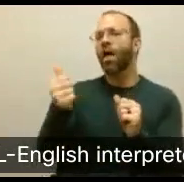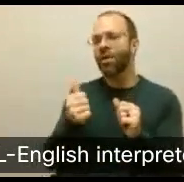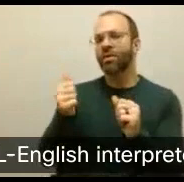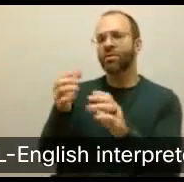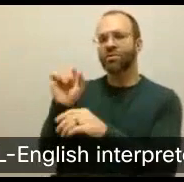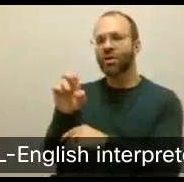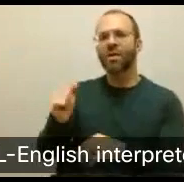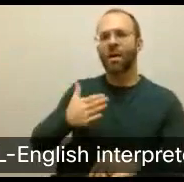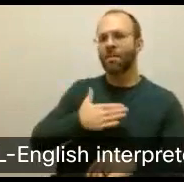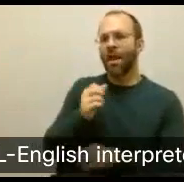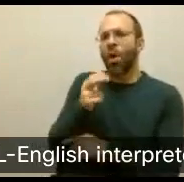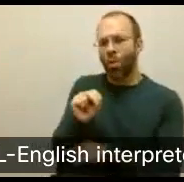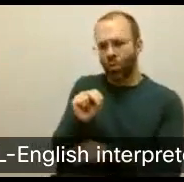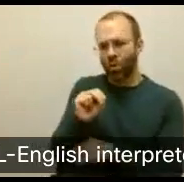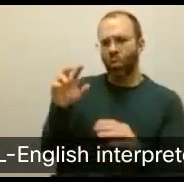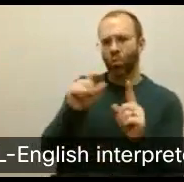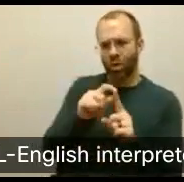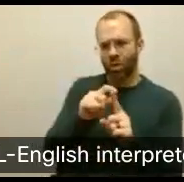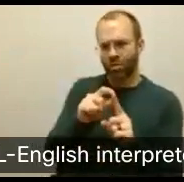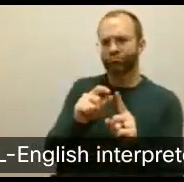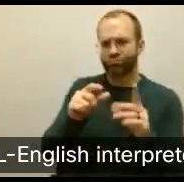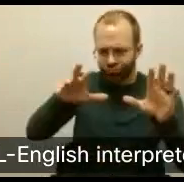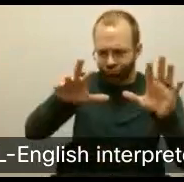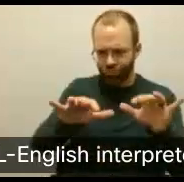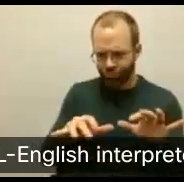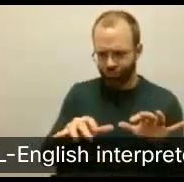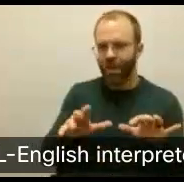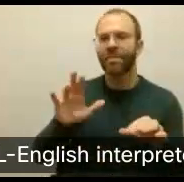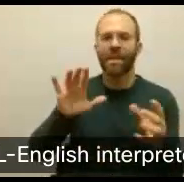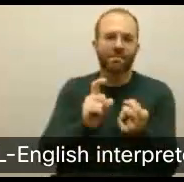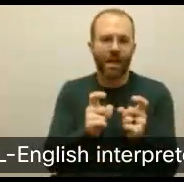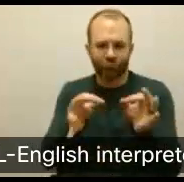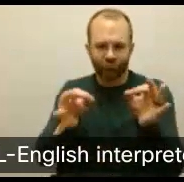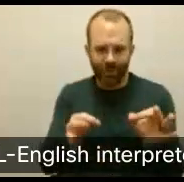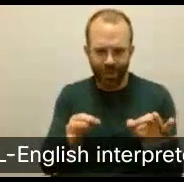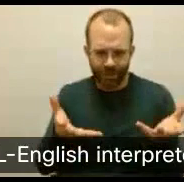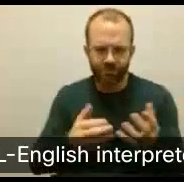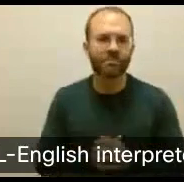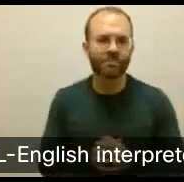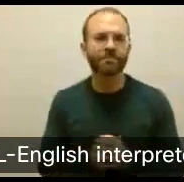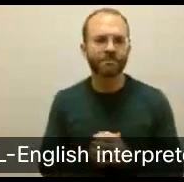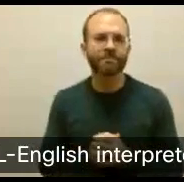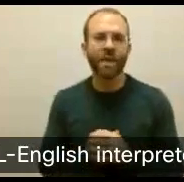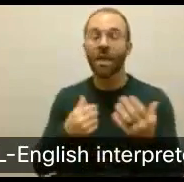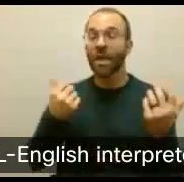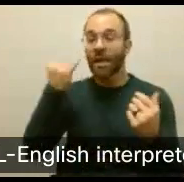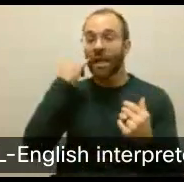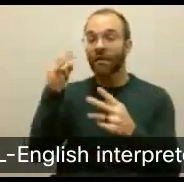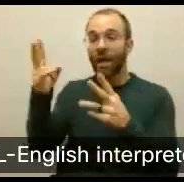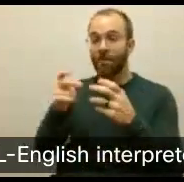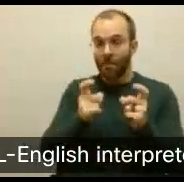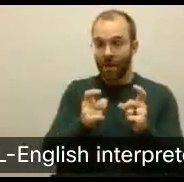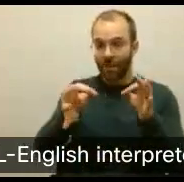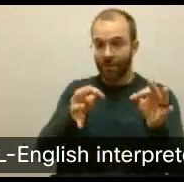own words. So very simply put, that is what paraphrasing is. When we're paraphrasing in writing, our